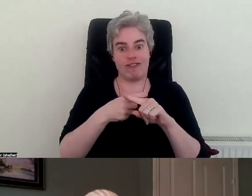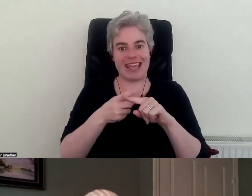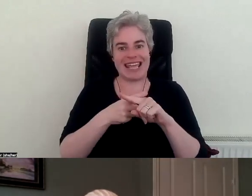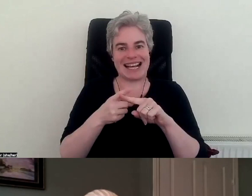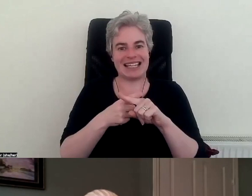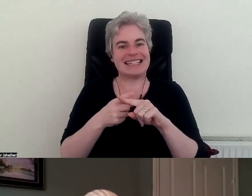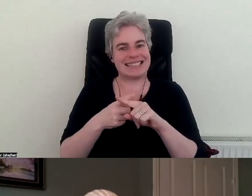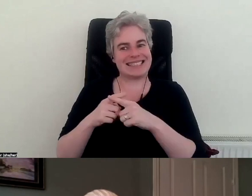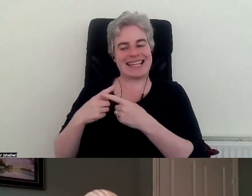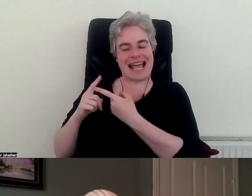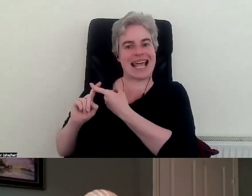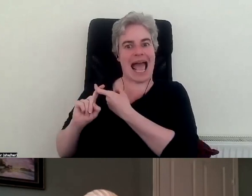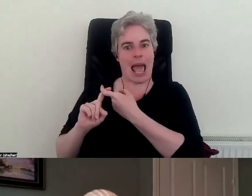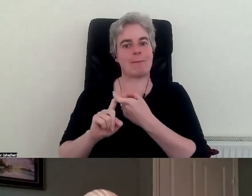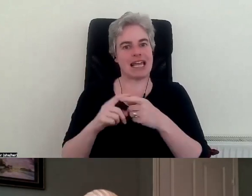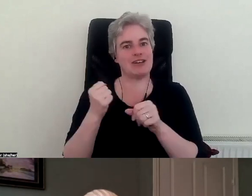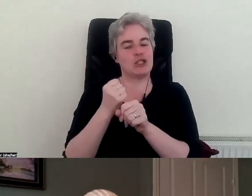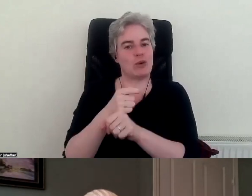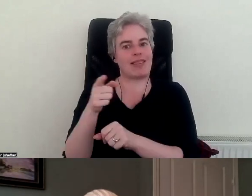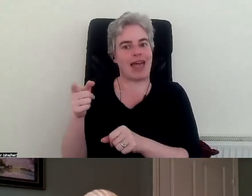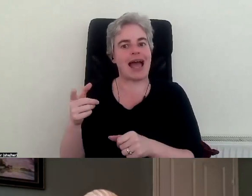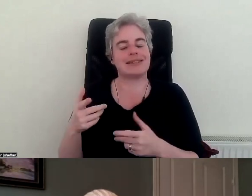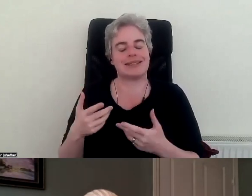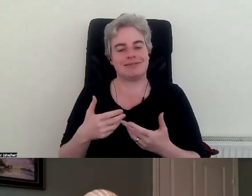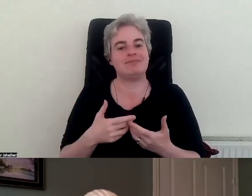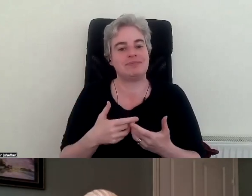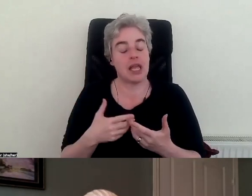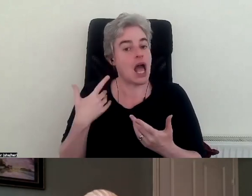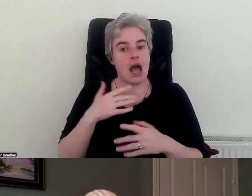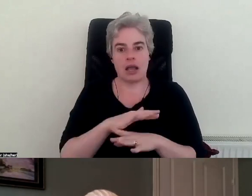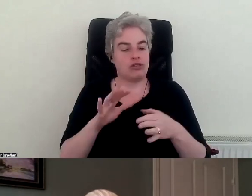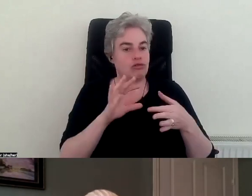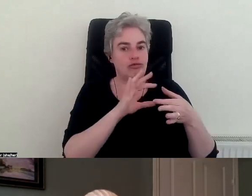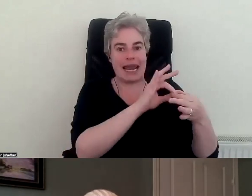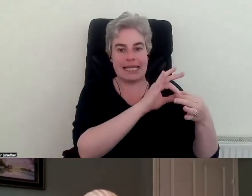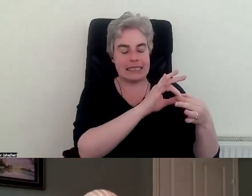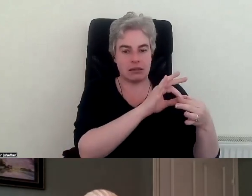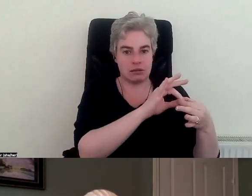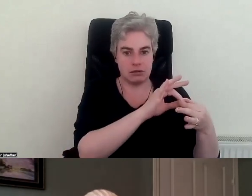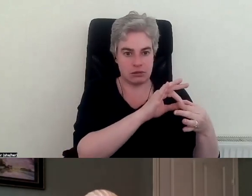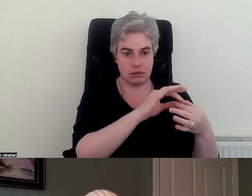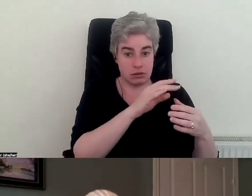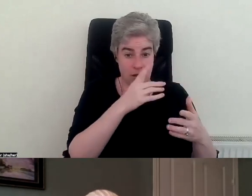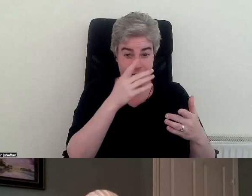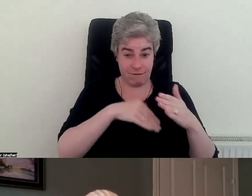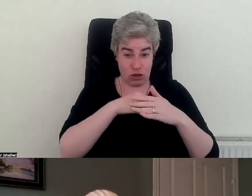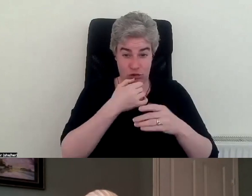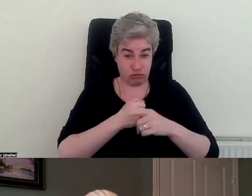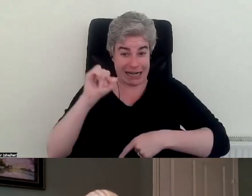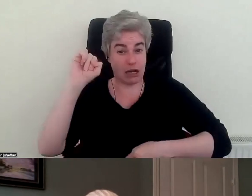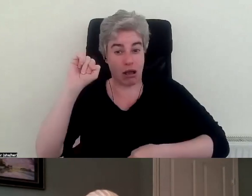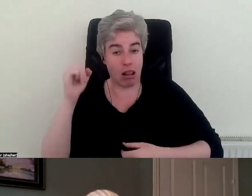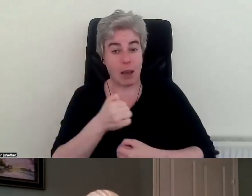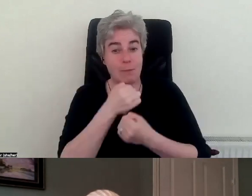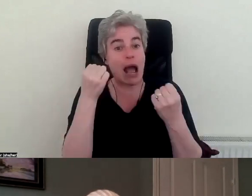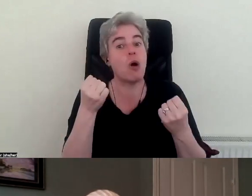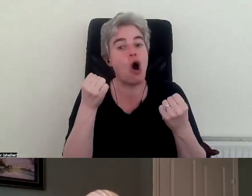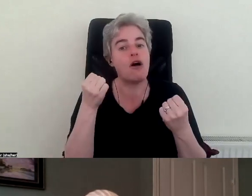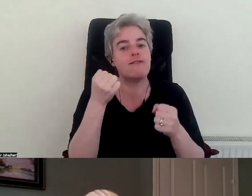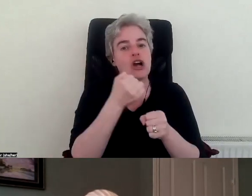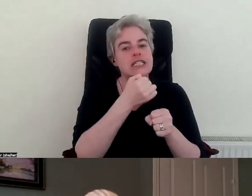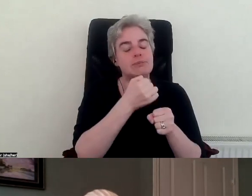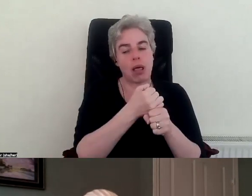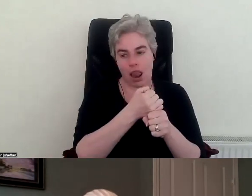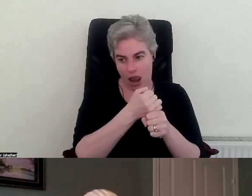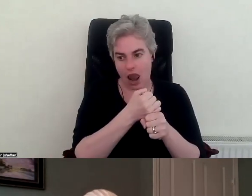that over all sorts of things now, and not relating that to the full radical power of the gospel. But the quote I think you